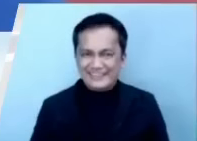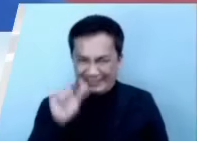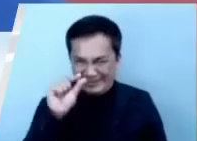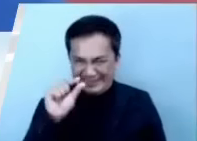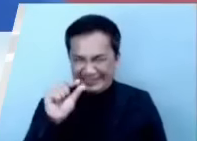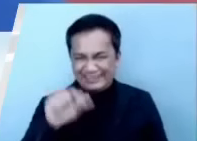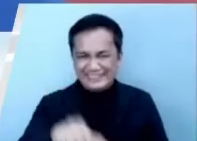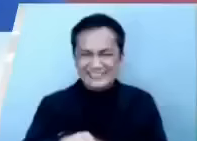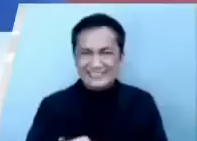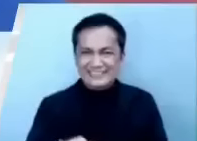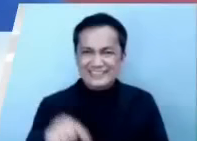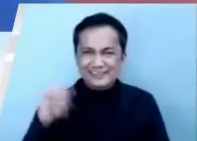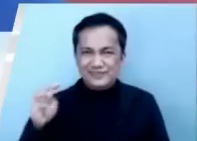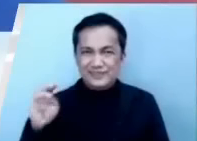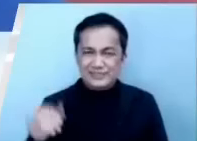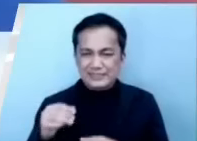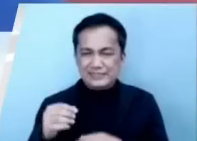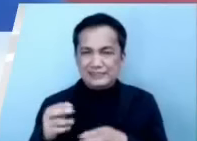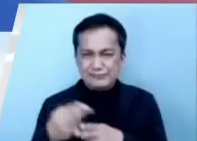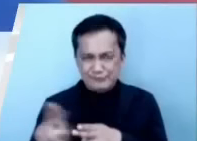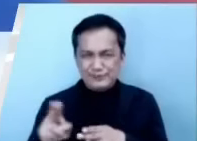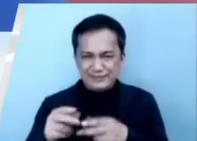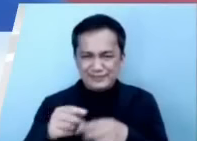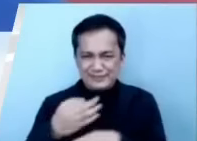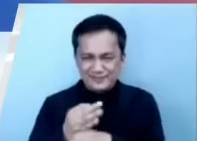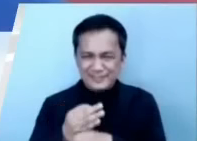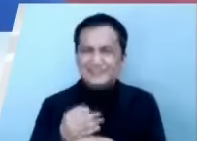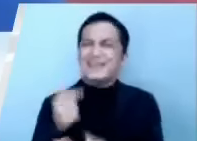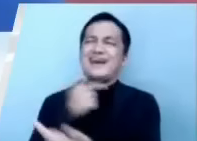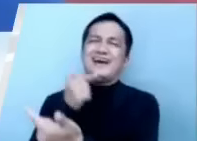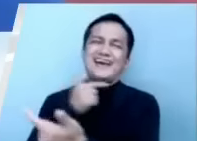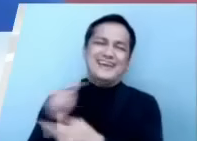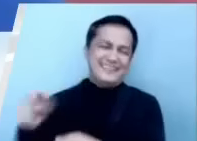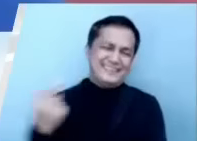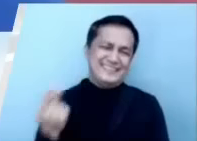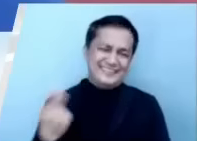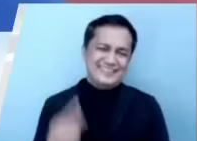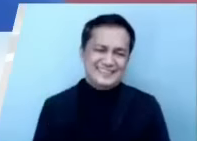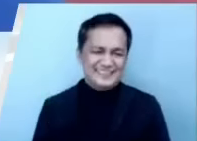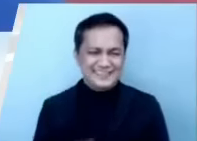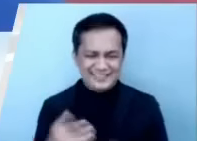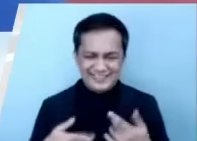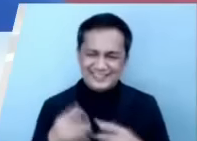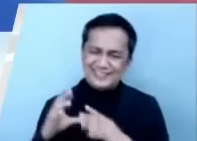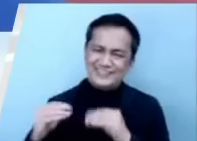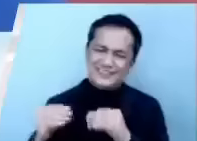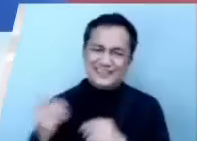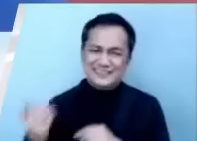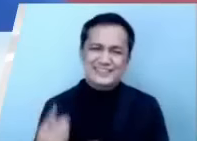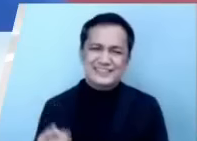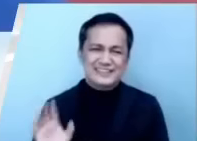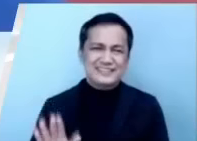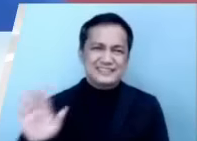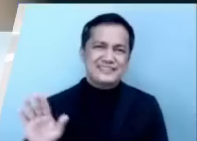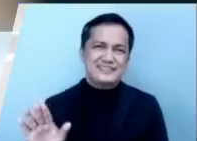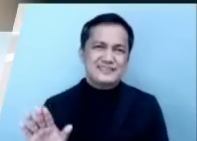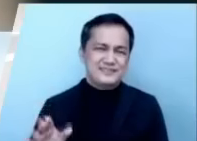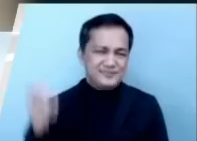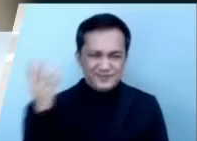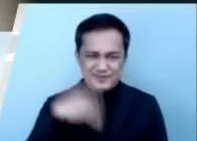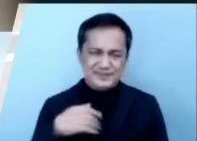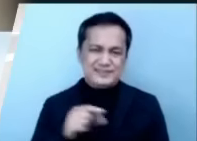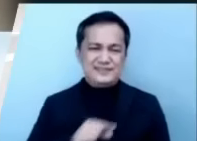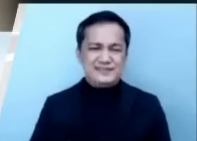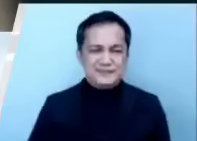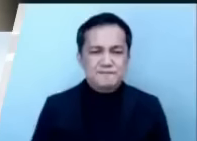Michelle fixed it right away. We laughed on it. I am really excited to talk to Michelle about it. You know, she's really a really beautiful queen. Pati nga